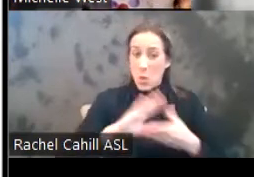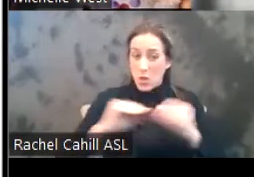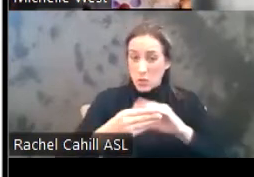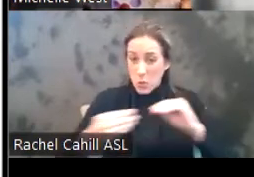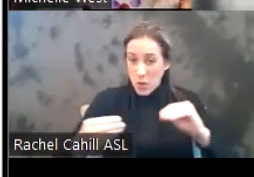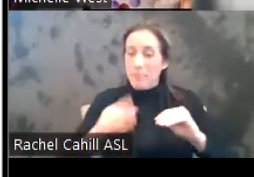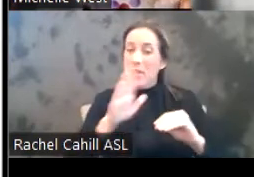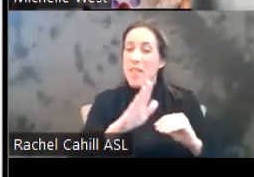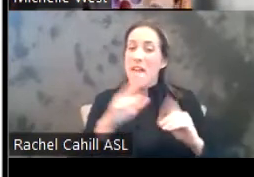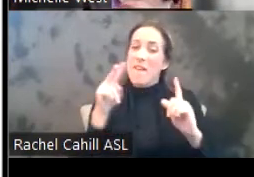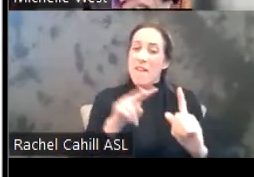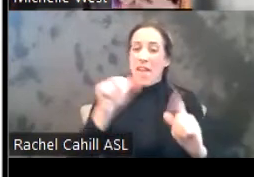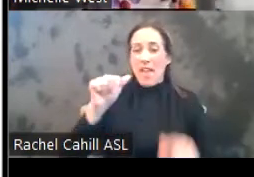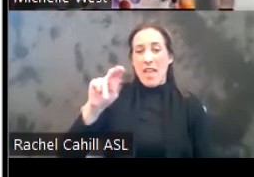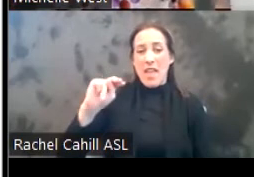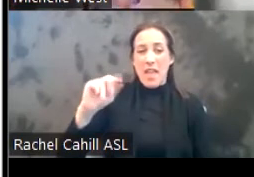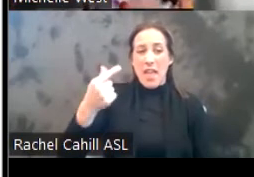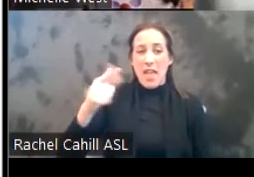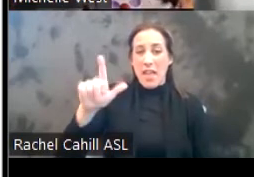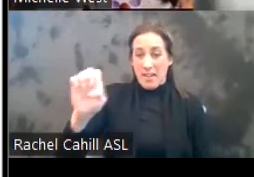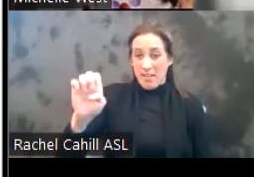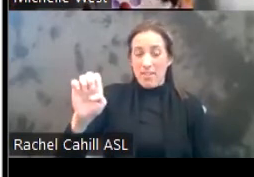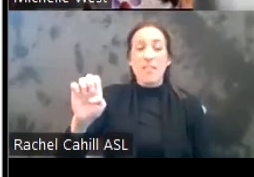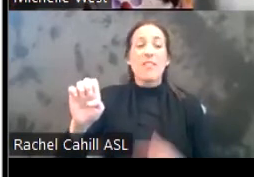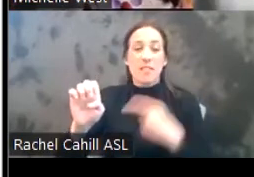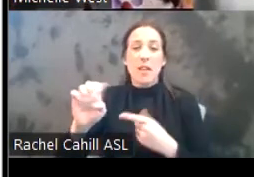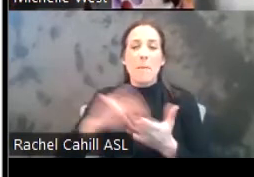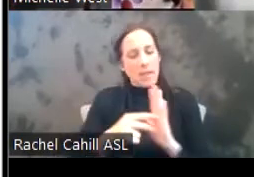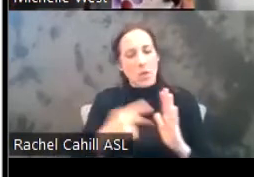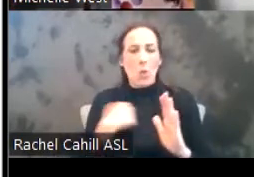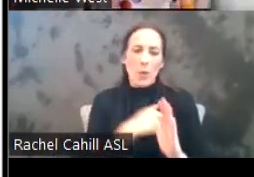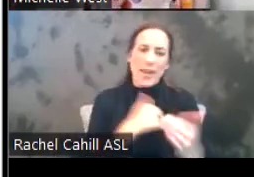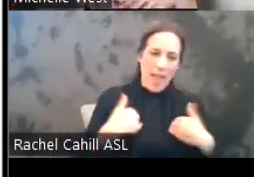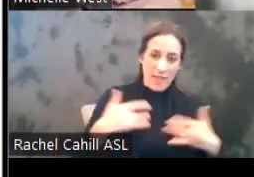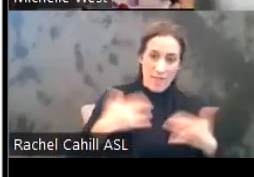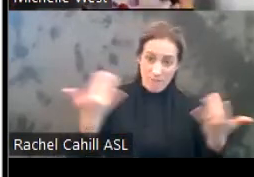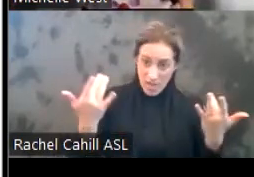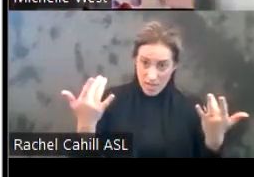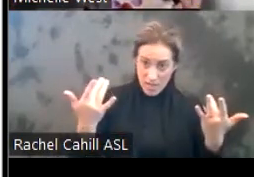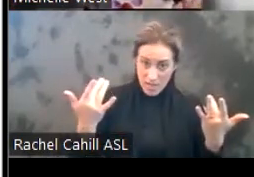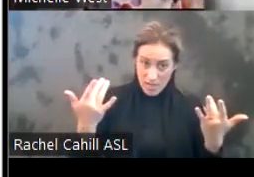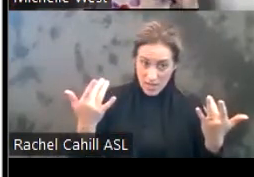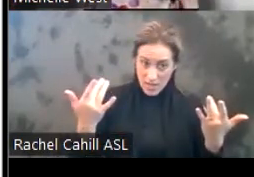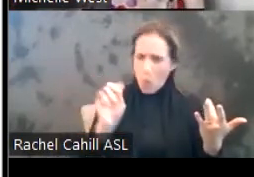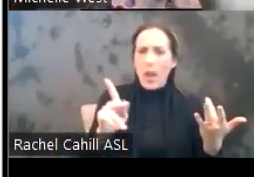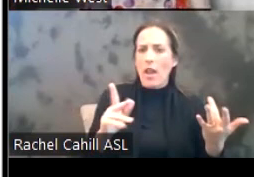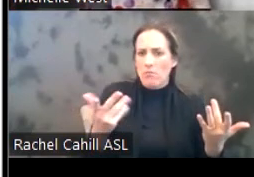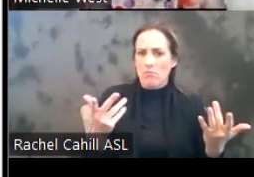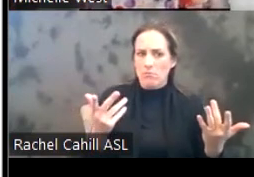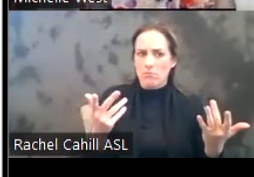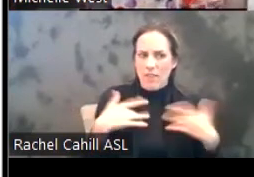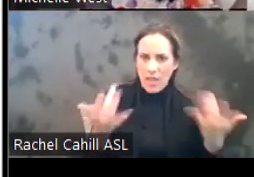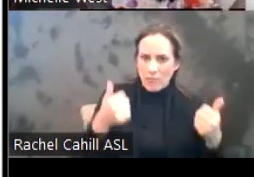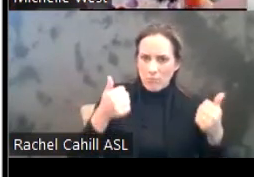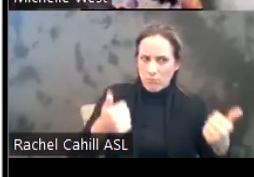the angle is basically, you have this story of we have an event, right? You need an angle. You need, why do people